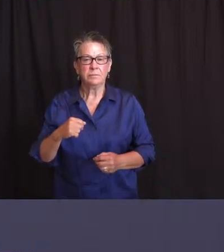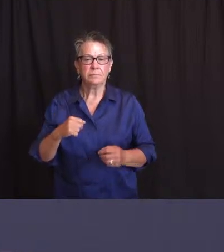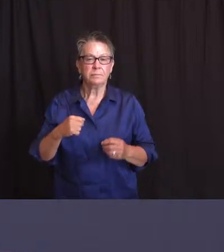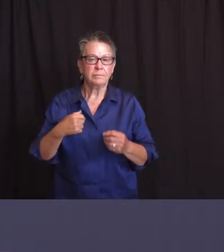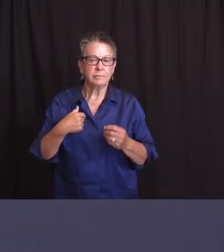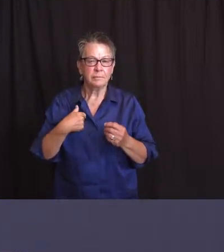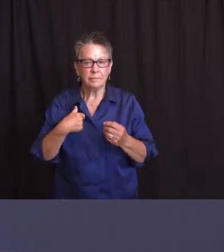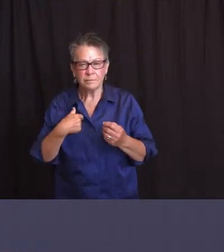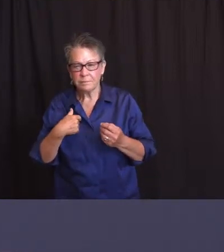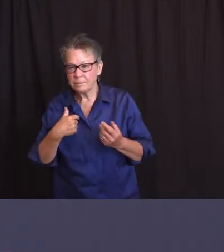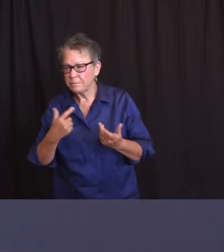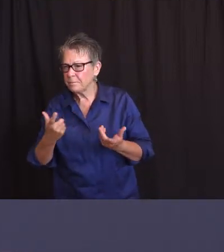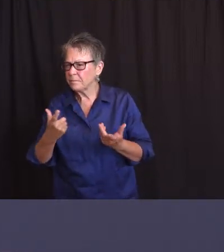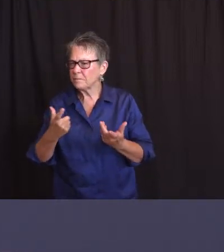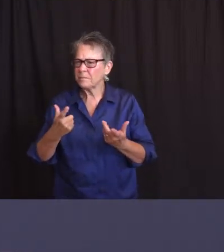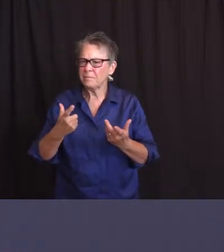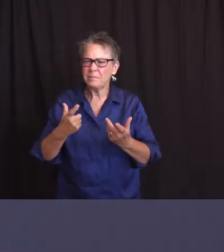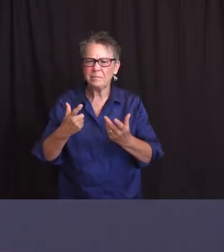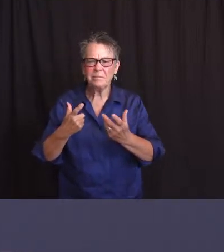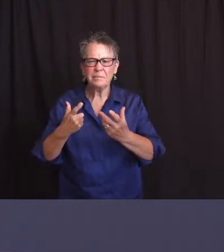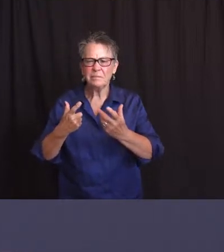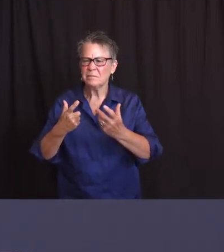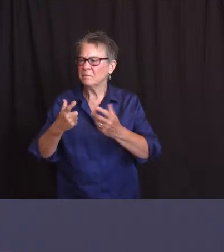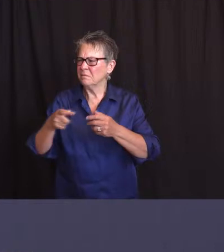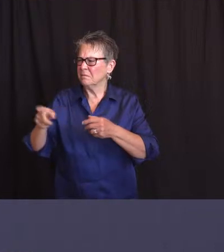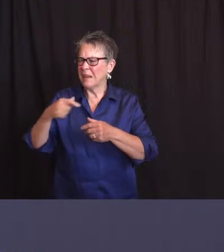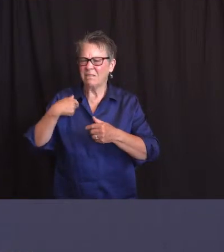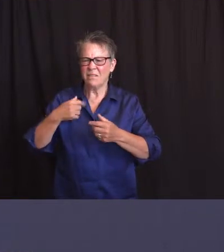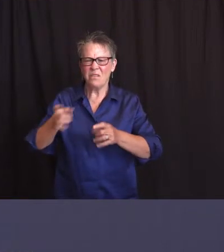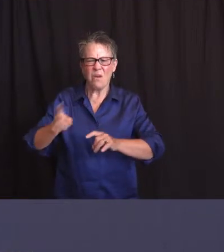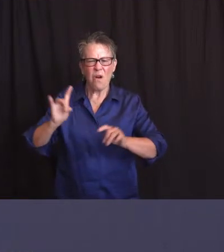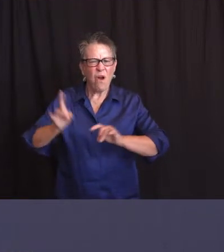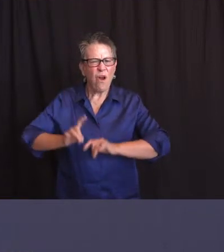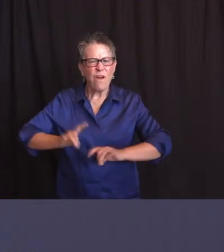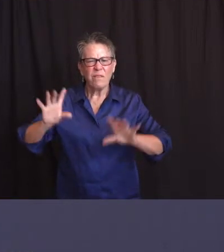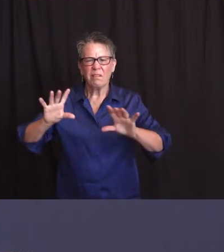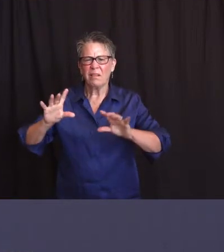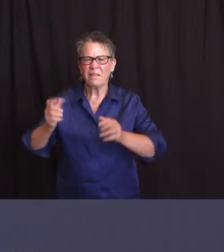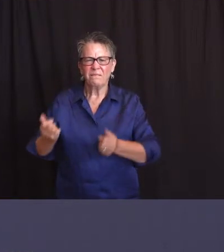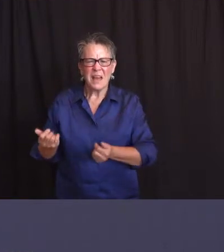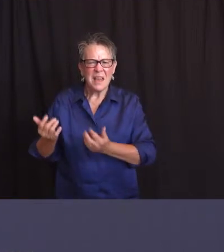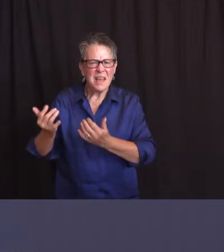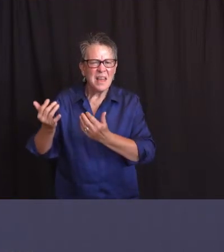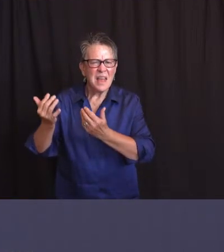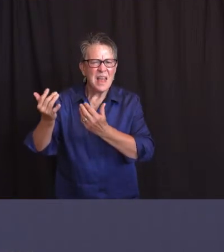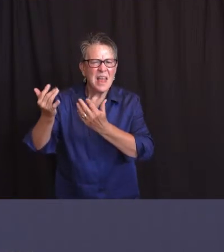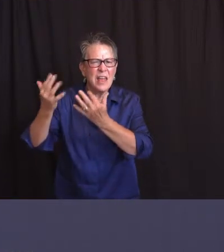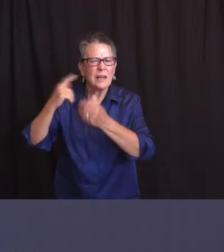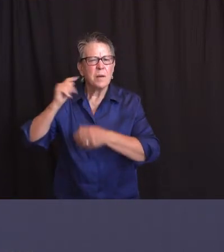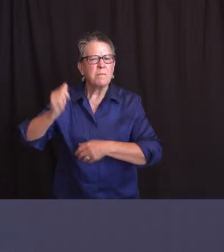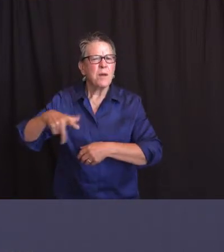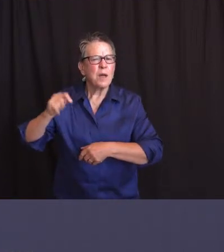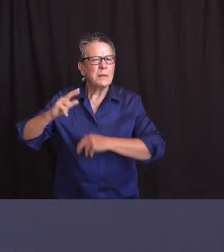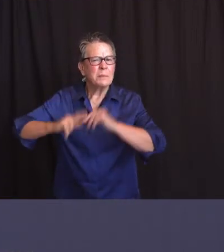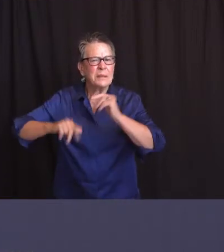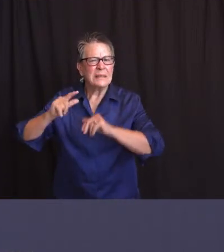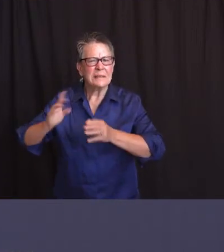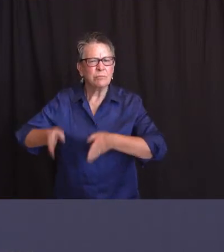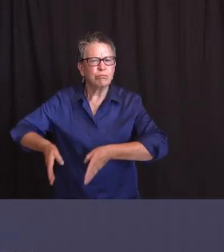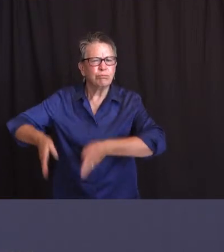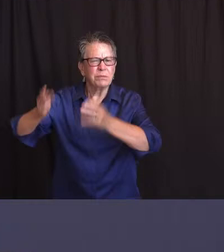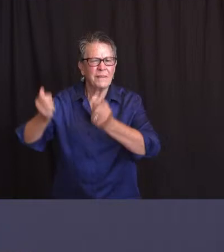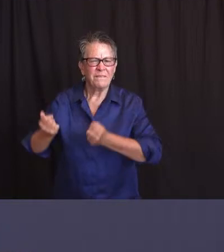Bristol Station apartment complex started. I spoke with Dan Ryman, the great mayor of